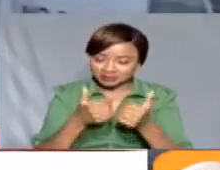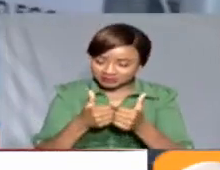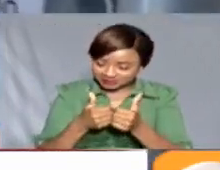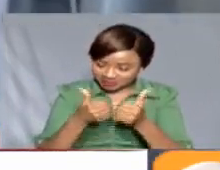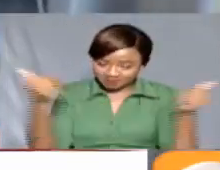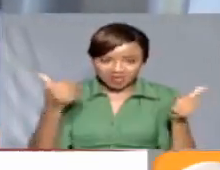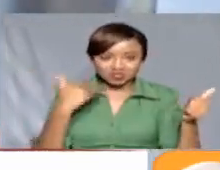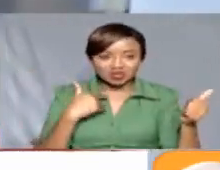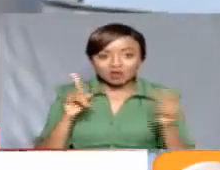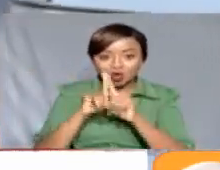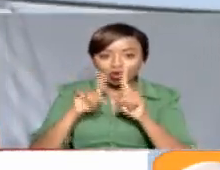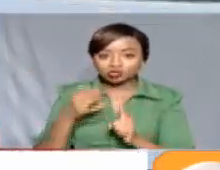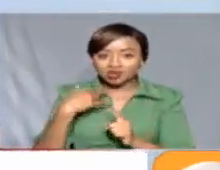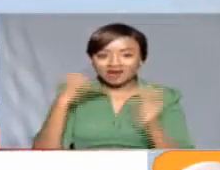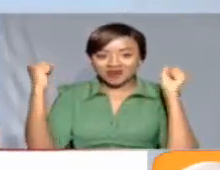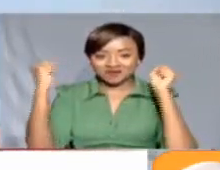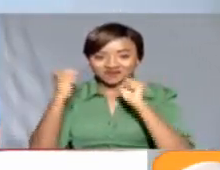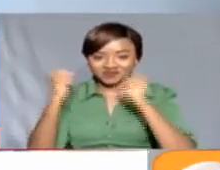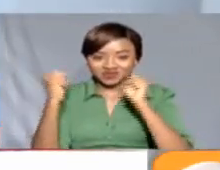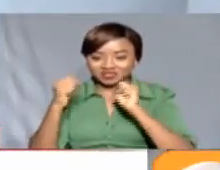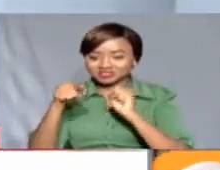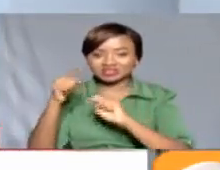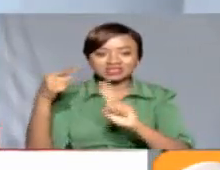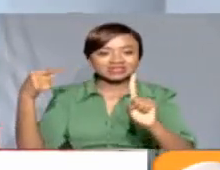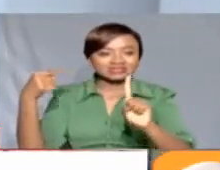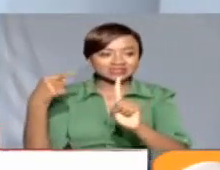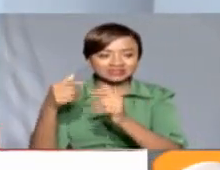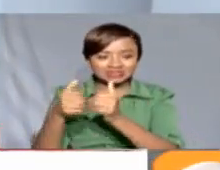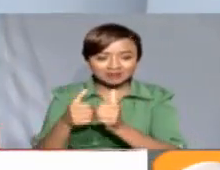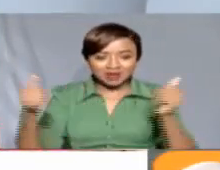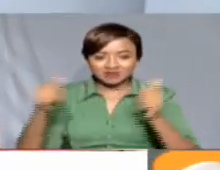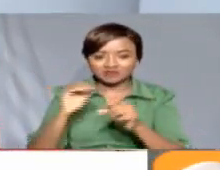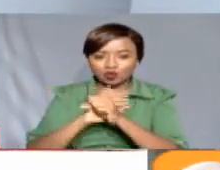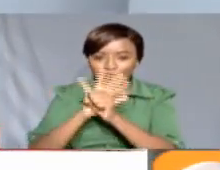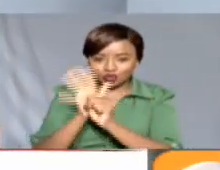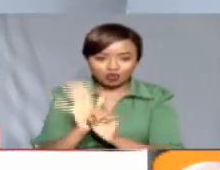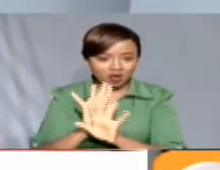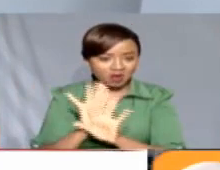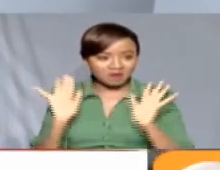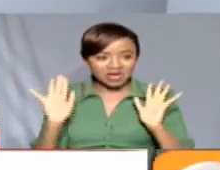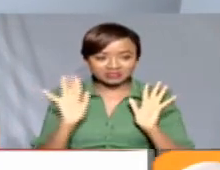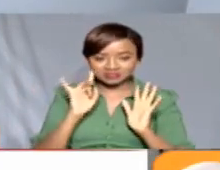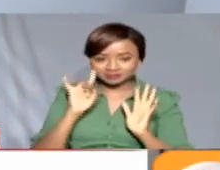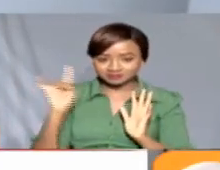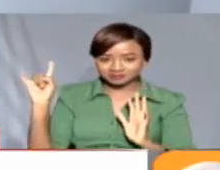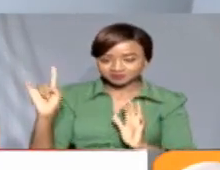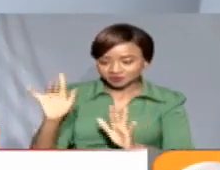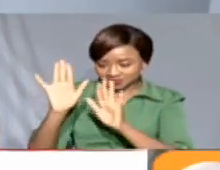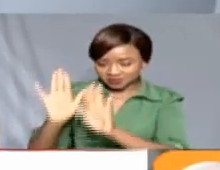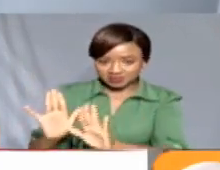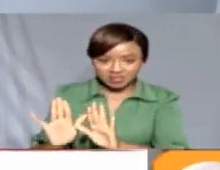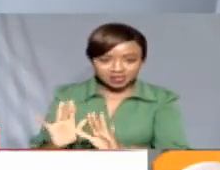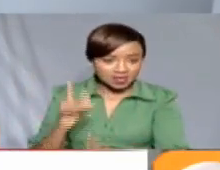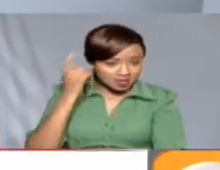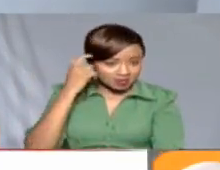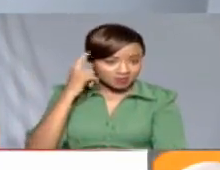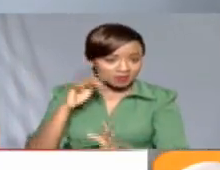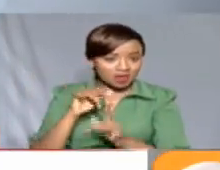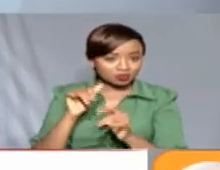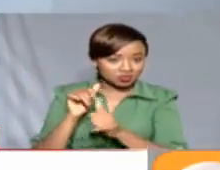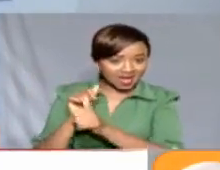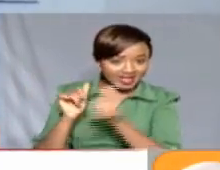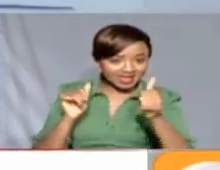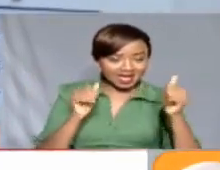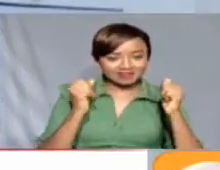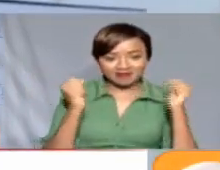there's an entire fridge that's separate for COVID-19 samples. And so Anne is going to place it in there. Remember, there's all the other fridges that have